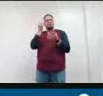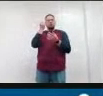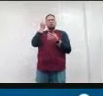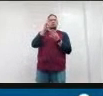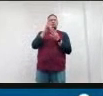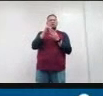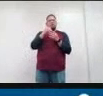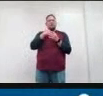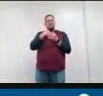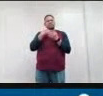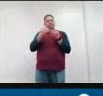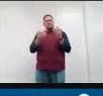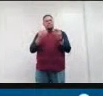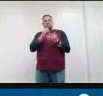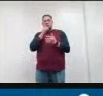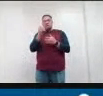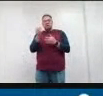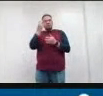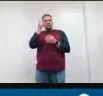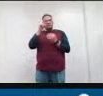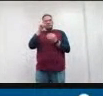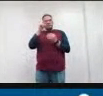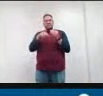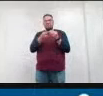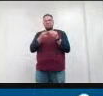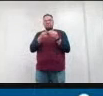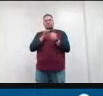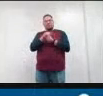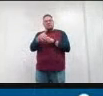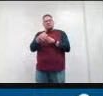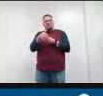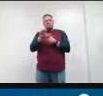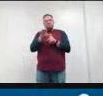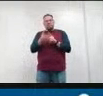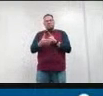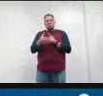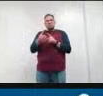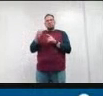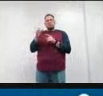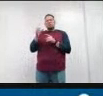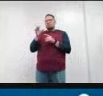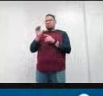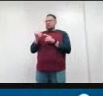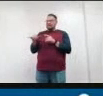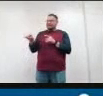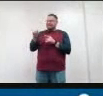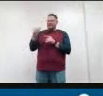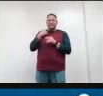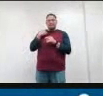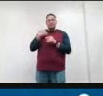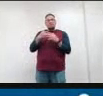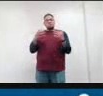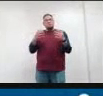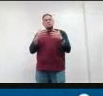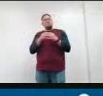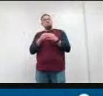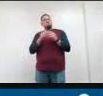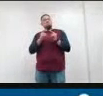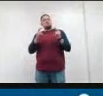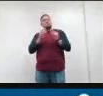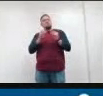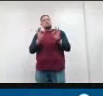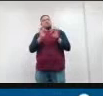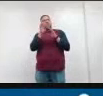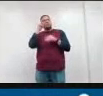may not understand completely about what cultural or lived experience one has. So it is very important for me